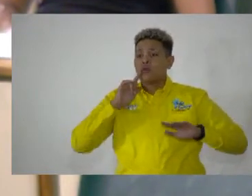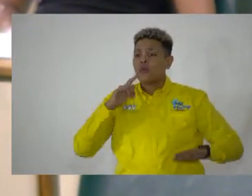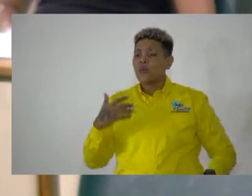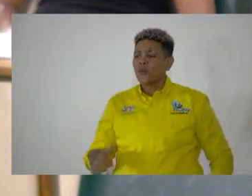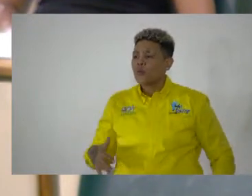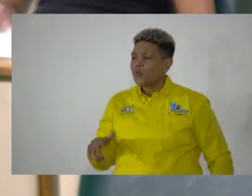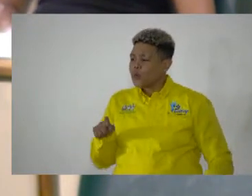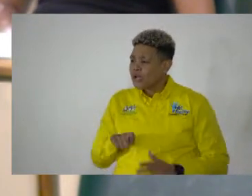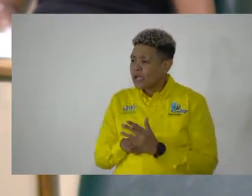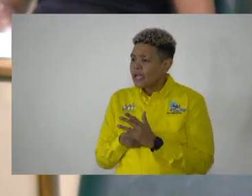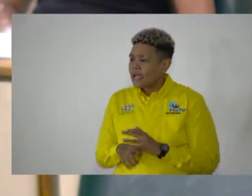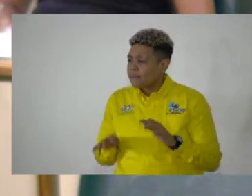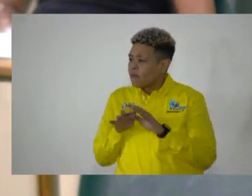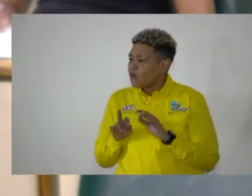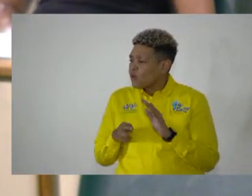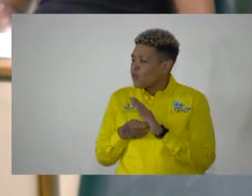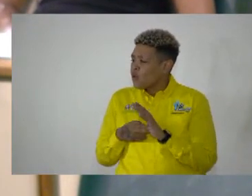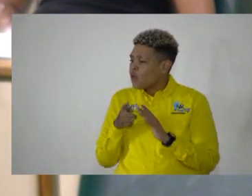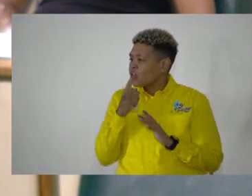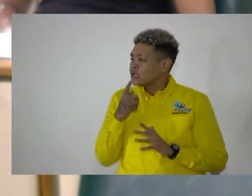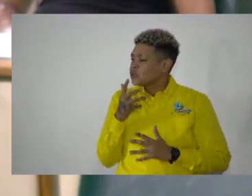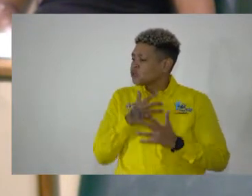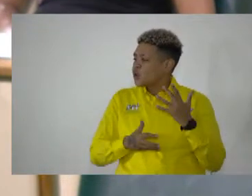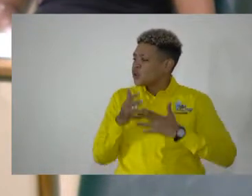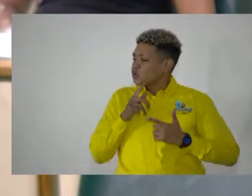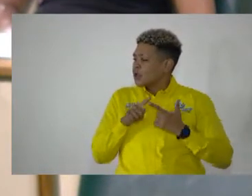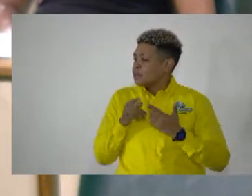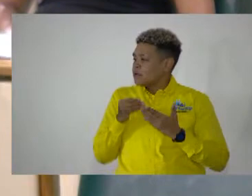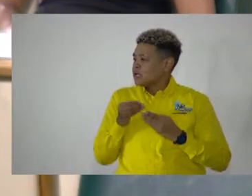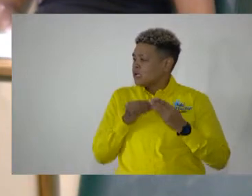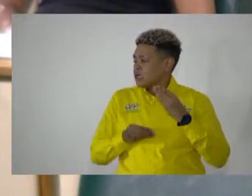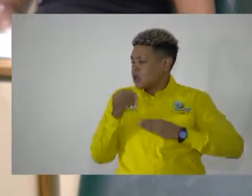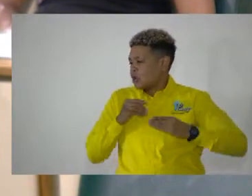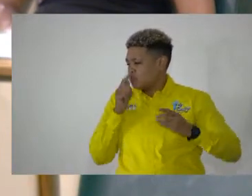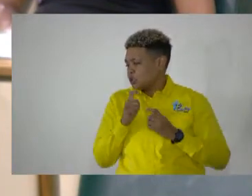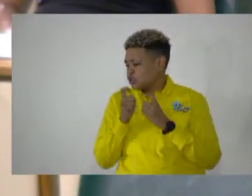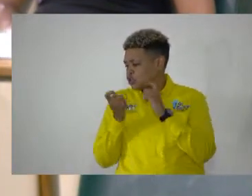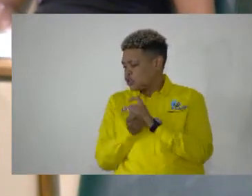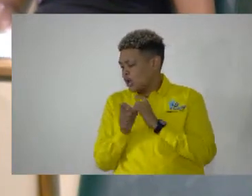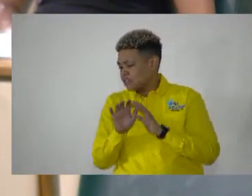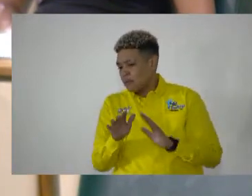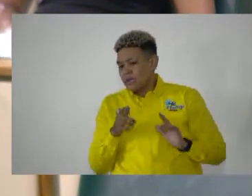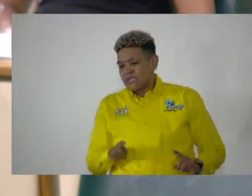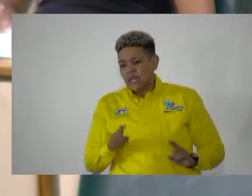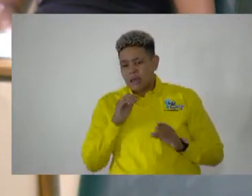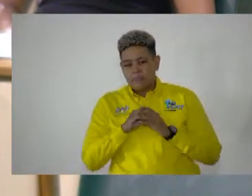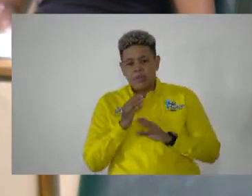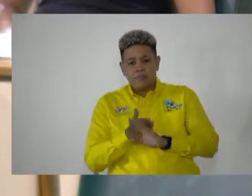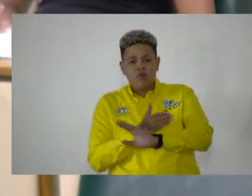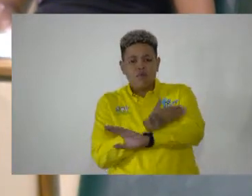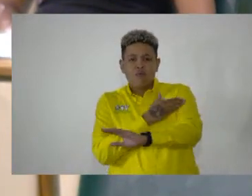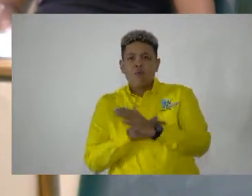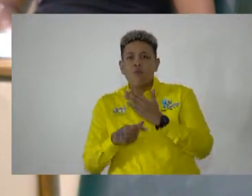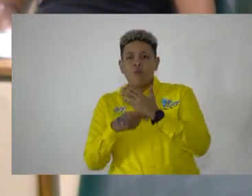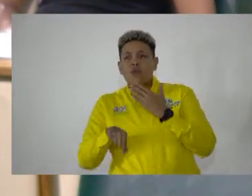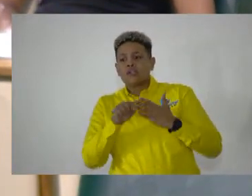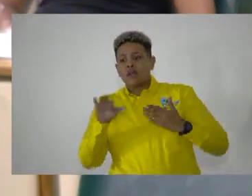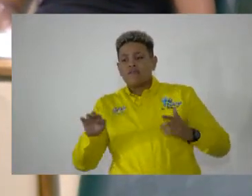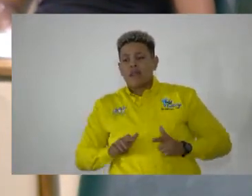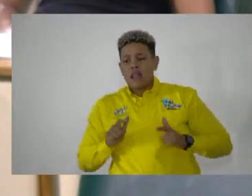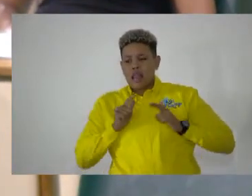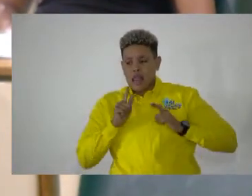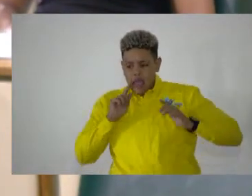a key role in social and economic transformation. It improves quality of life,